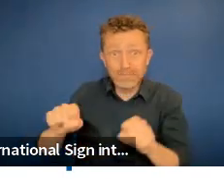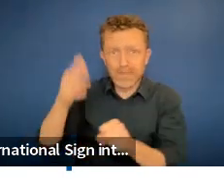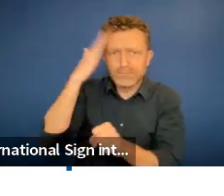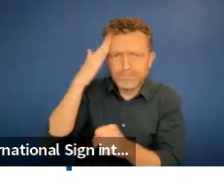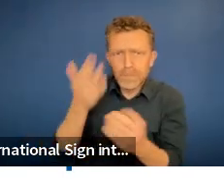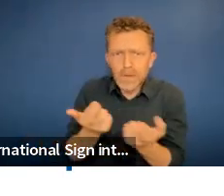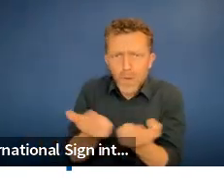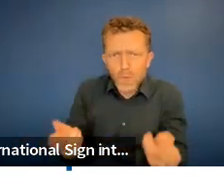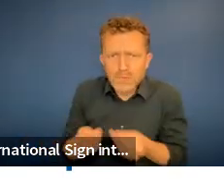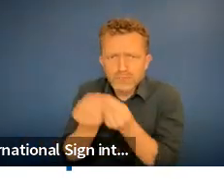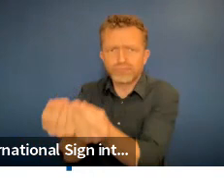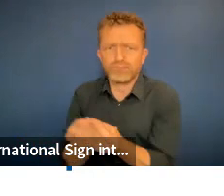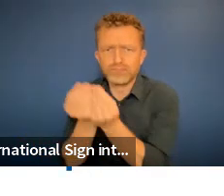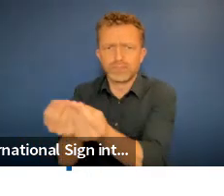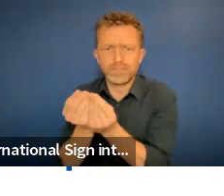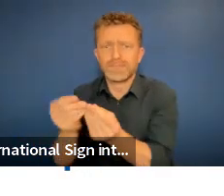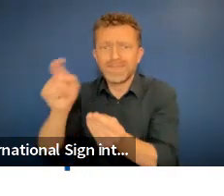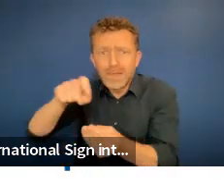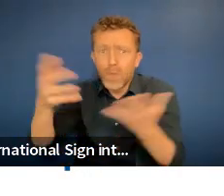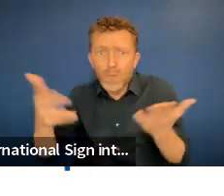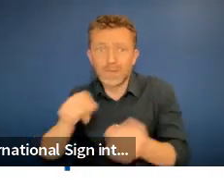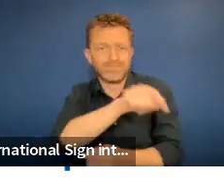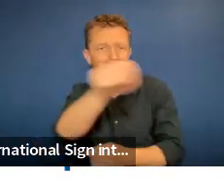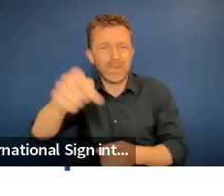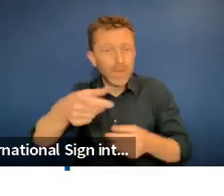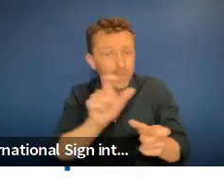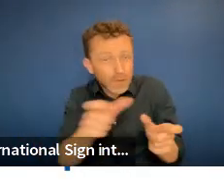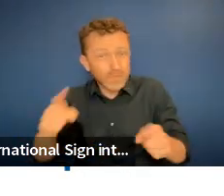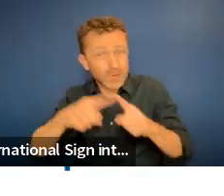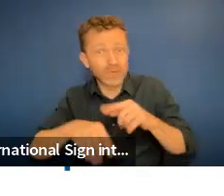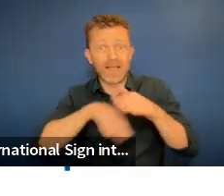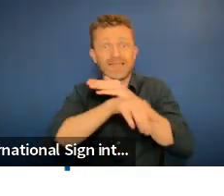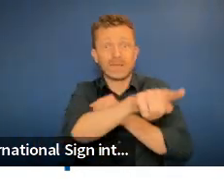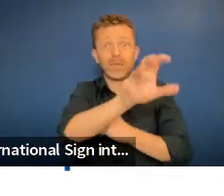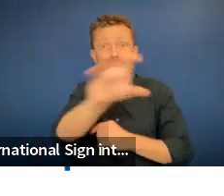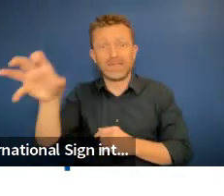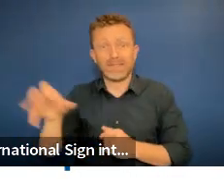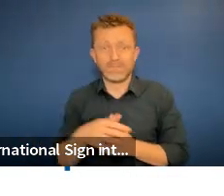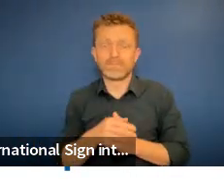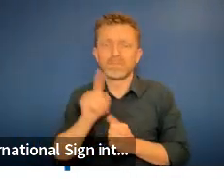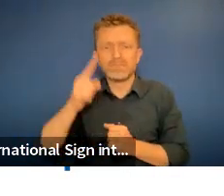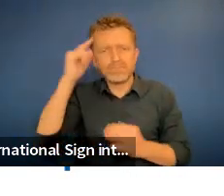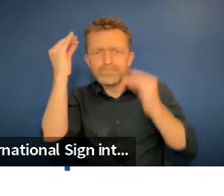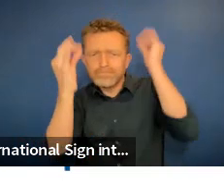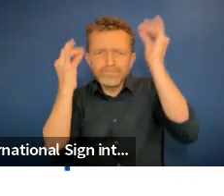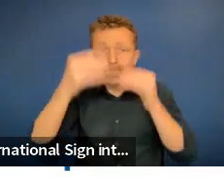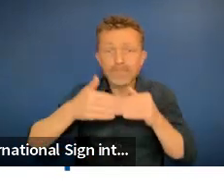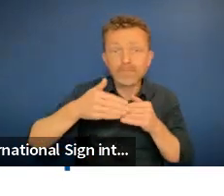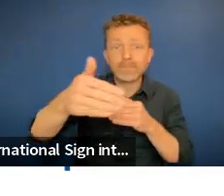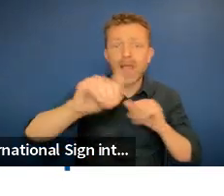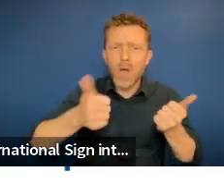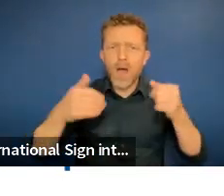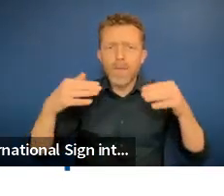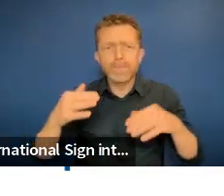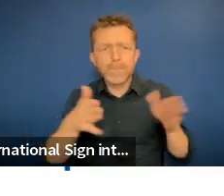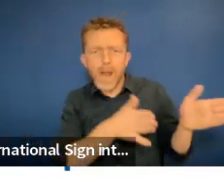in the information, workforce, and service delivery planning and development process. Number 3, integrating